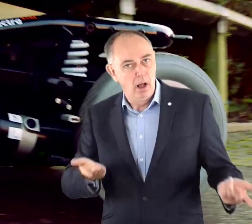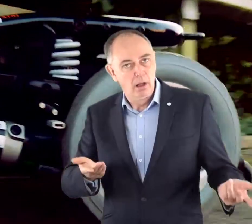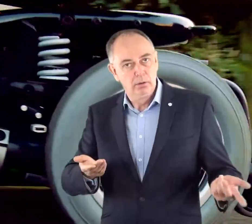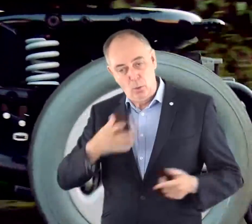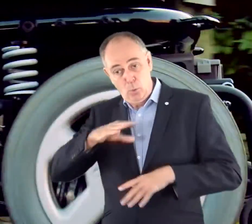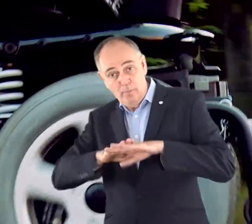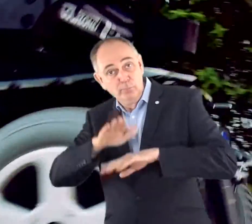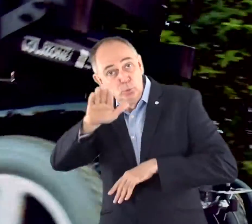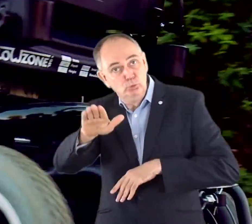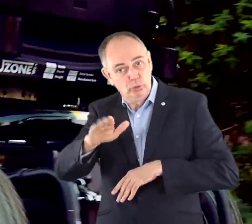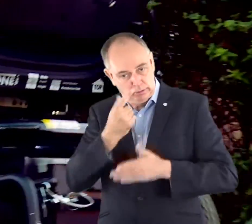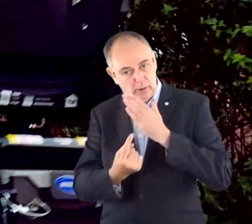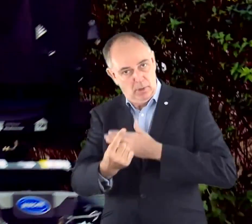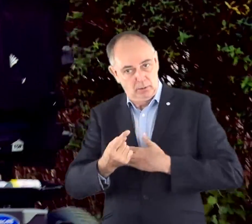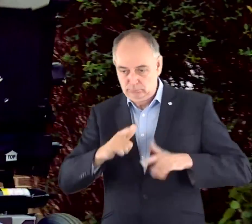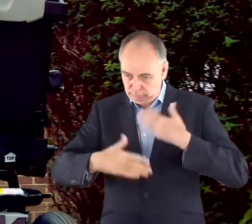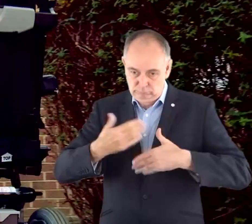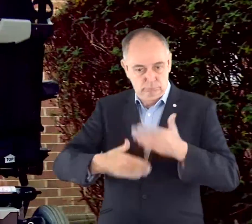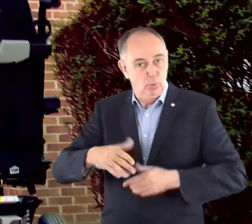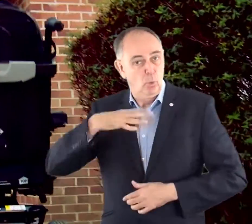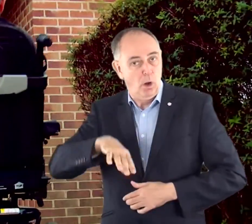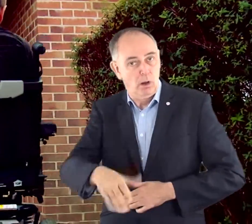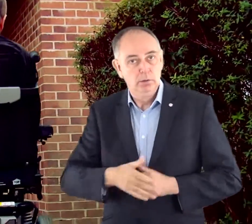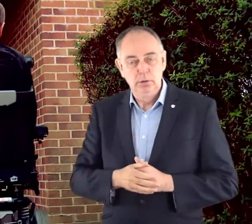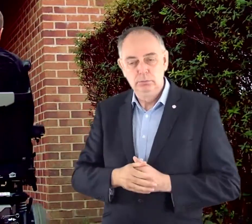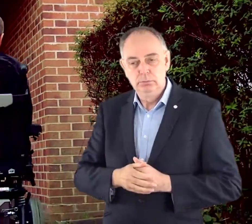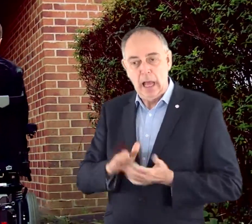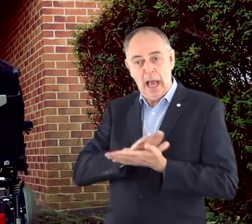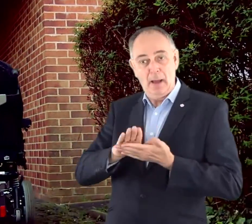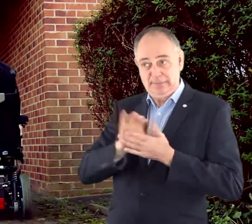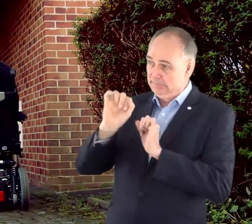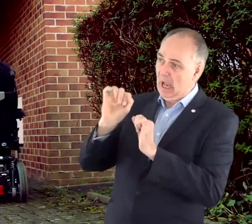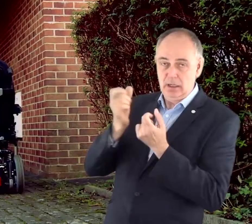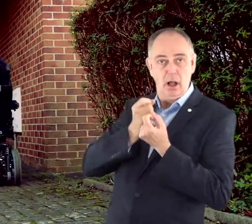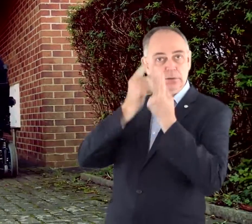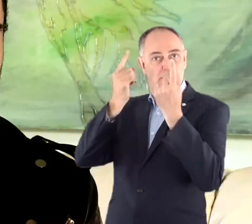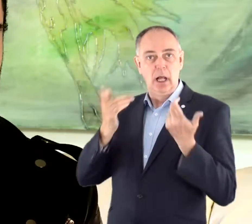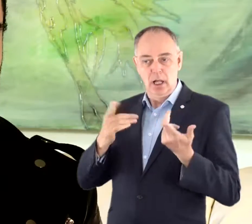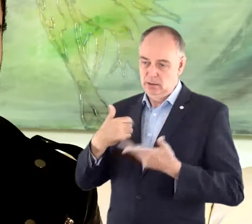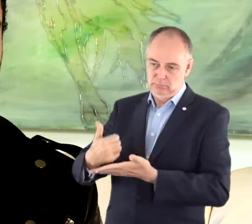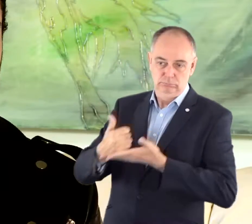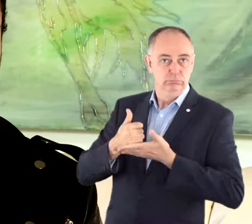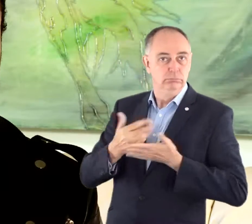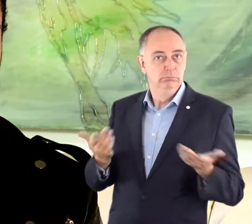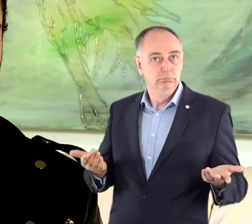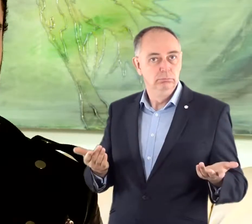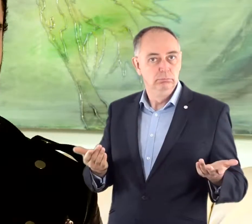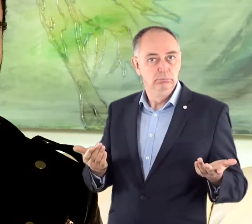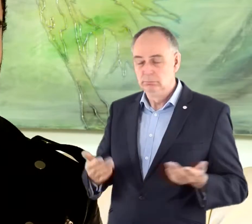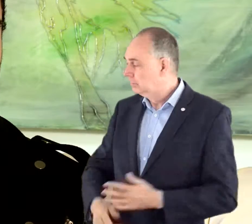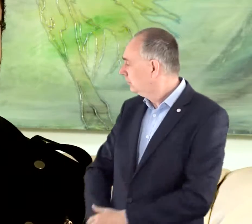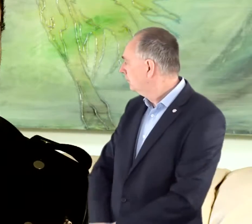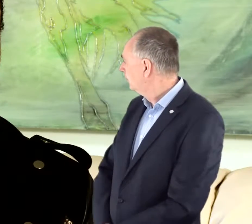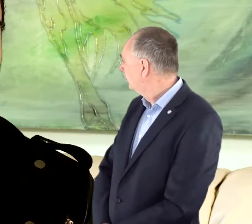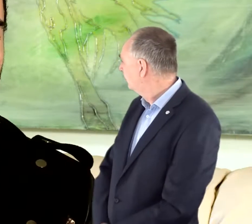having to understand that and support that and support me in that. It's still so important that he's got